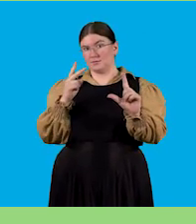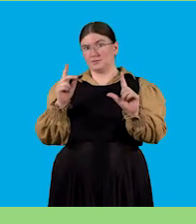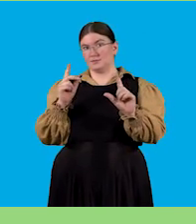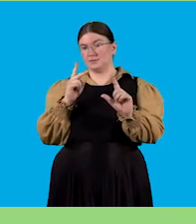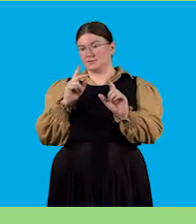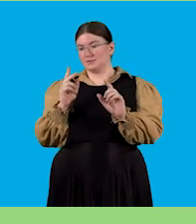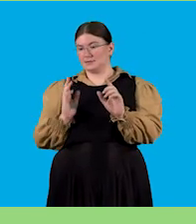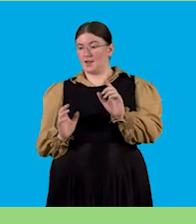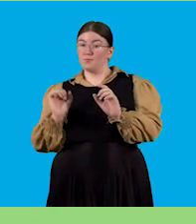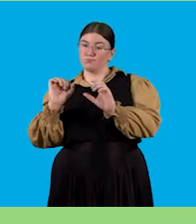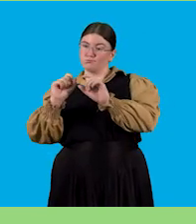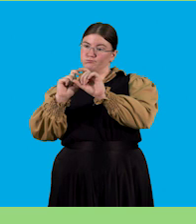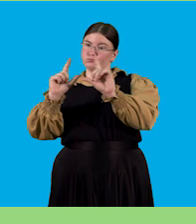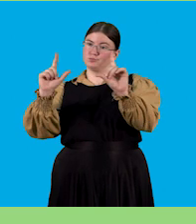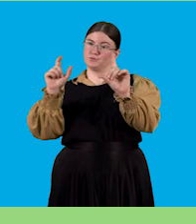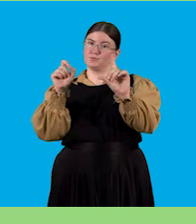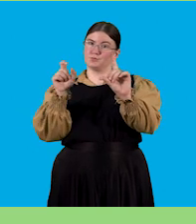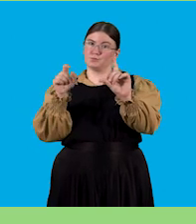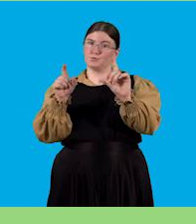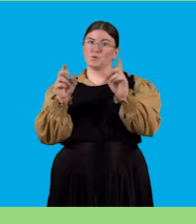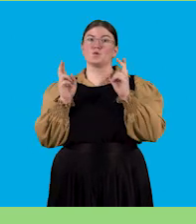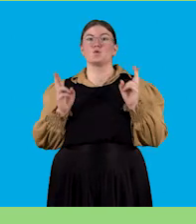that figure you see the lungs